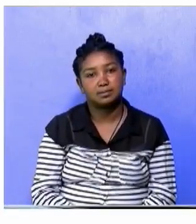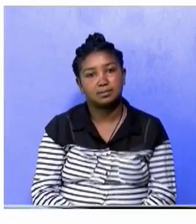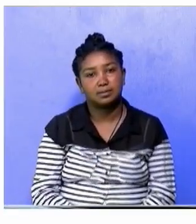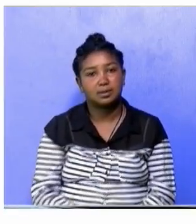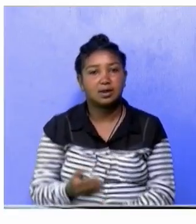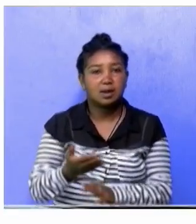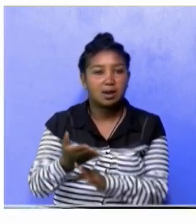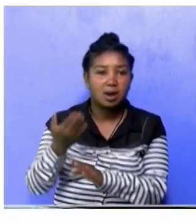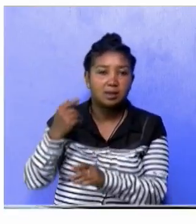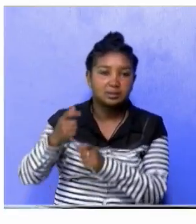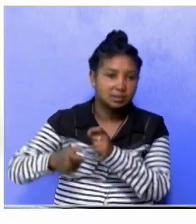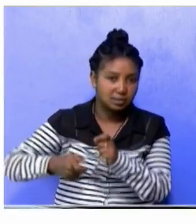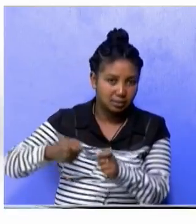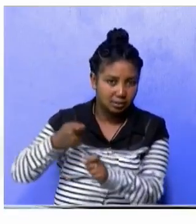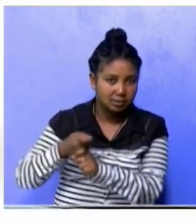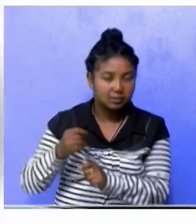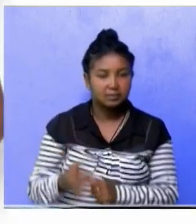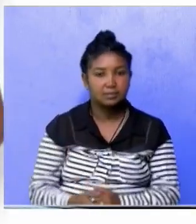last year,